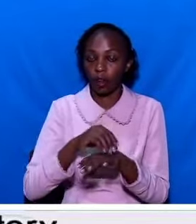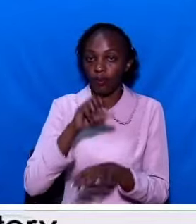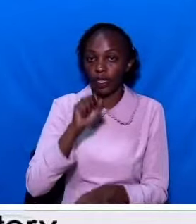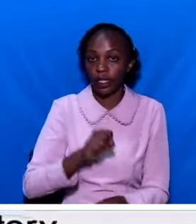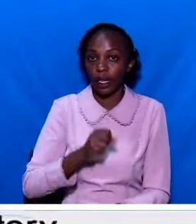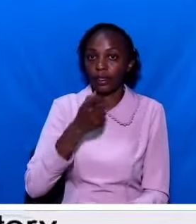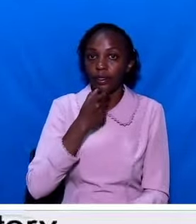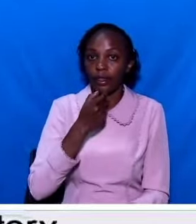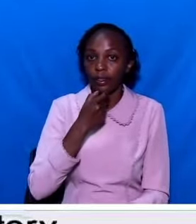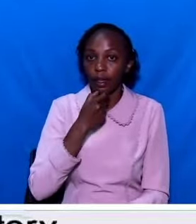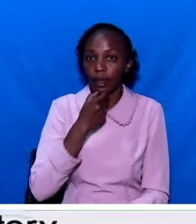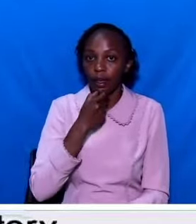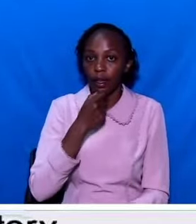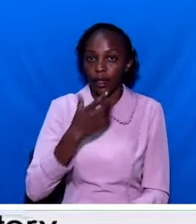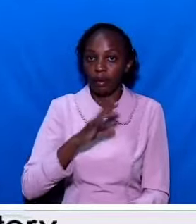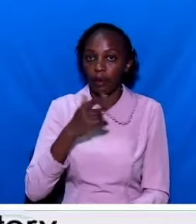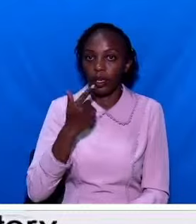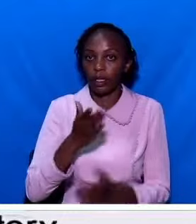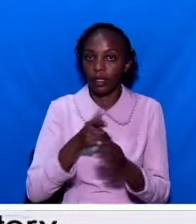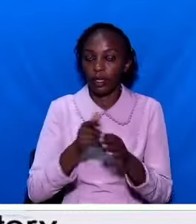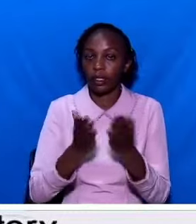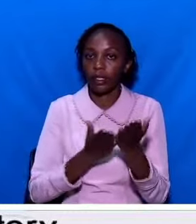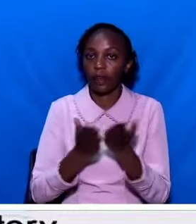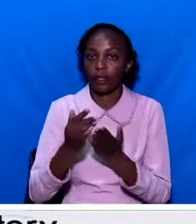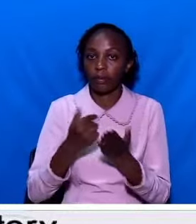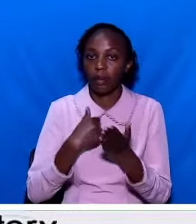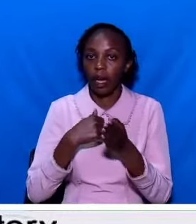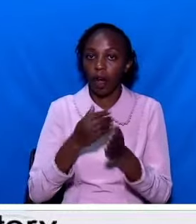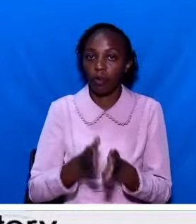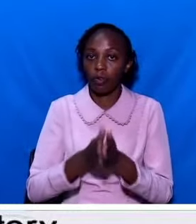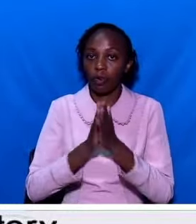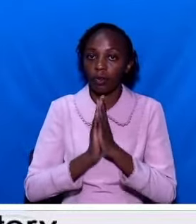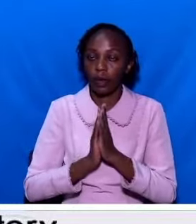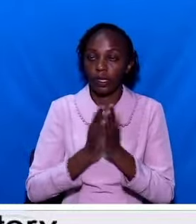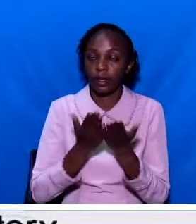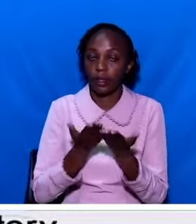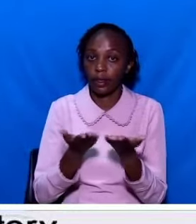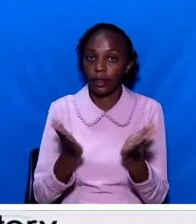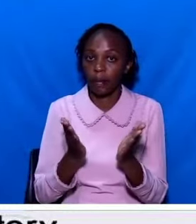this service. I'll be requesting them